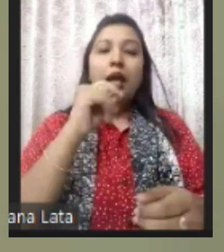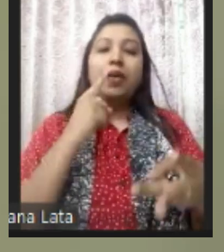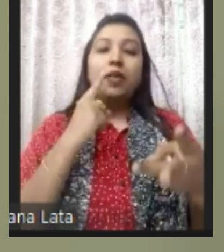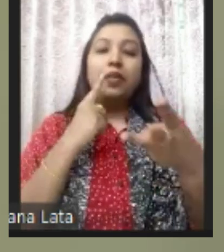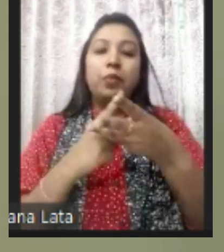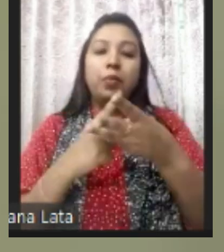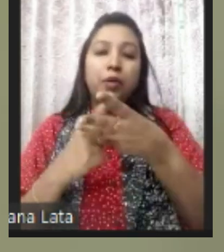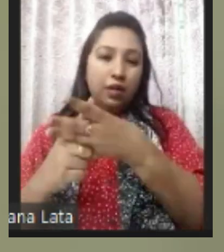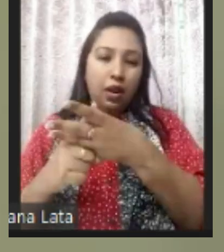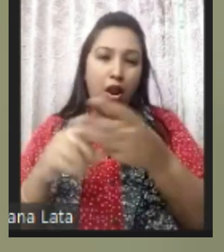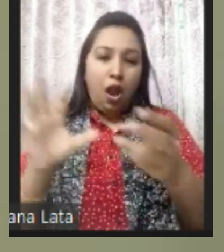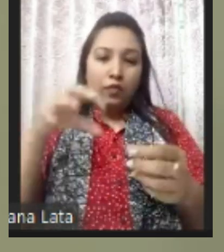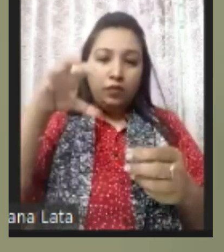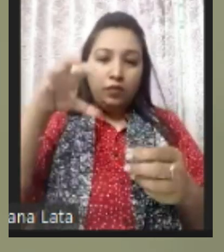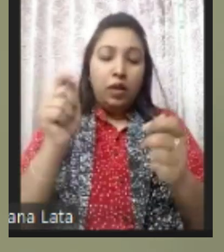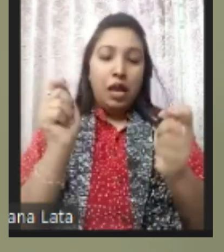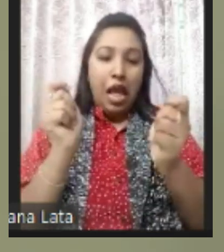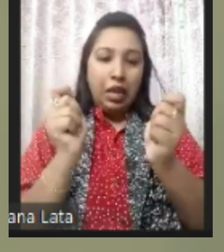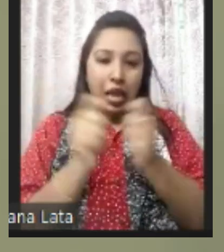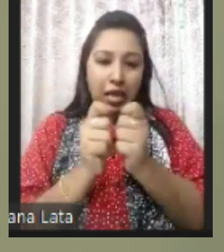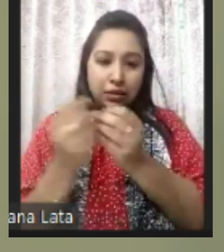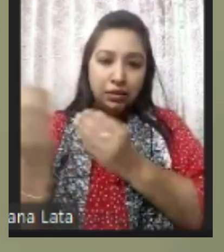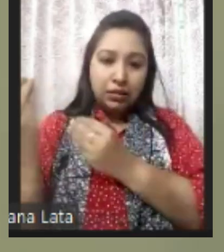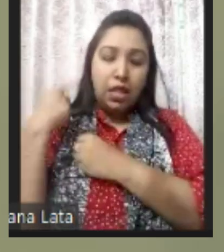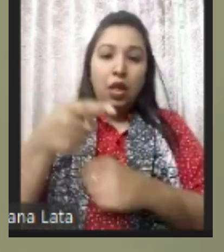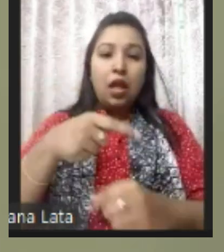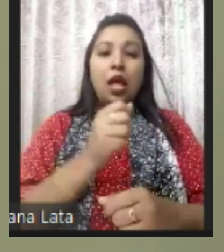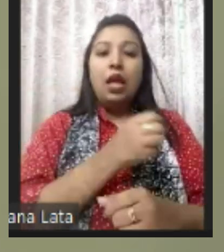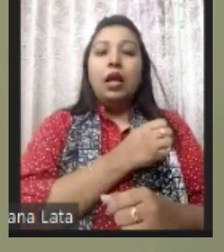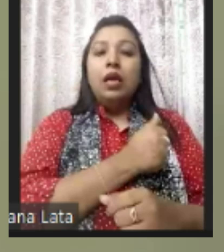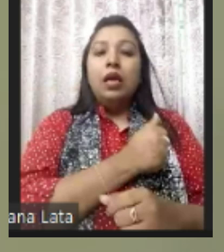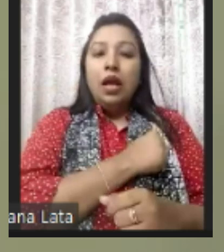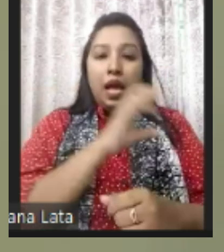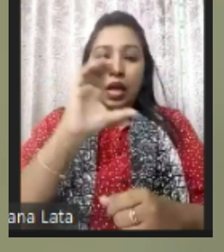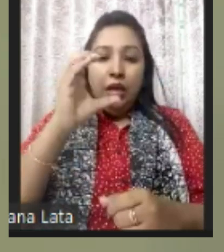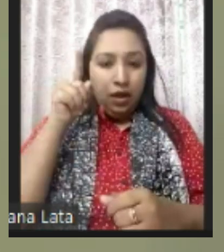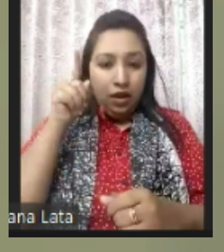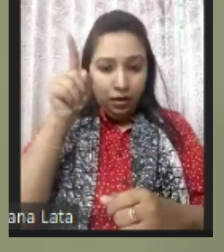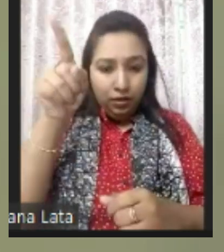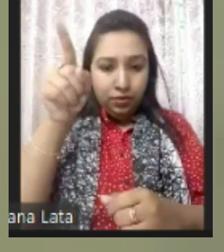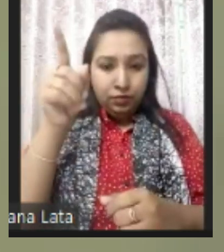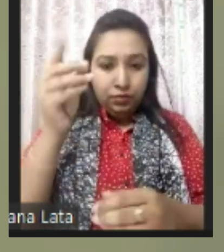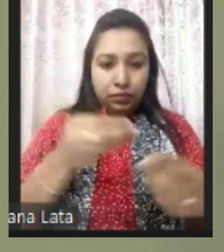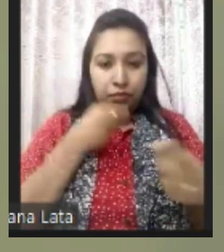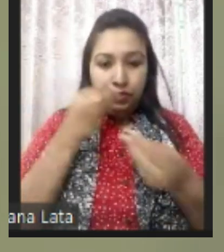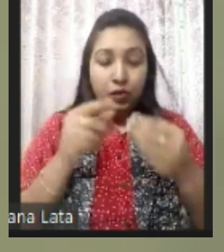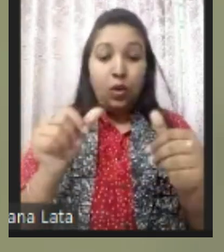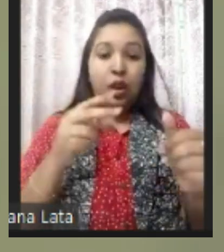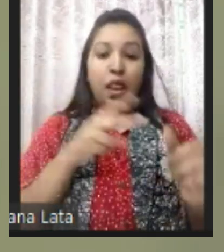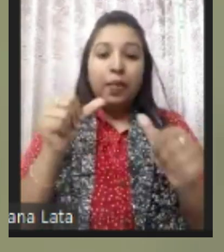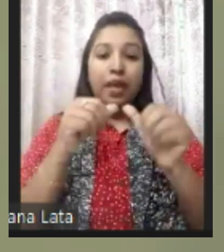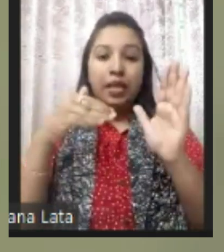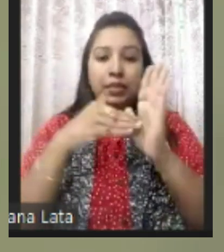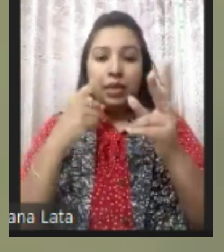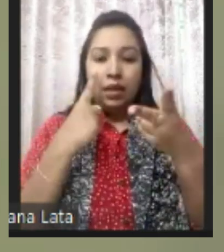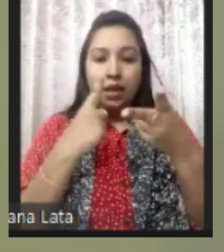researcher at Concordia University in Canada. Mr. Adib, let's talk about AI, artificial intelligence, in our future. It's